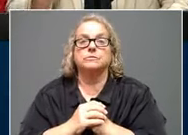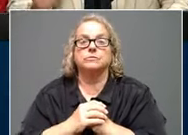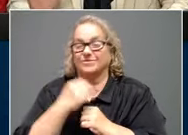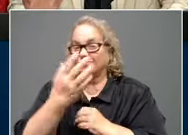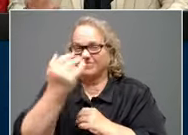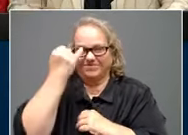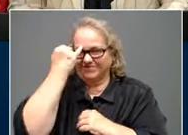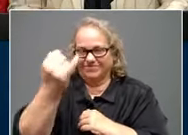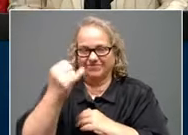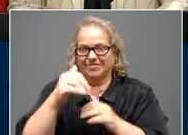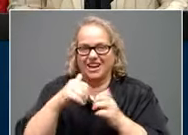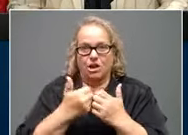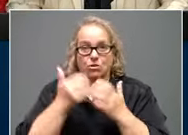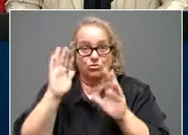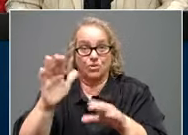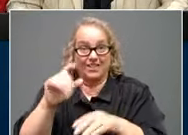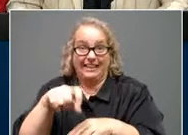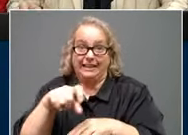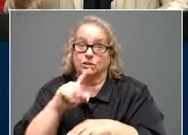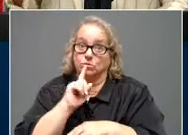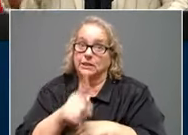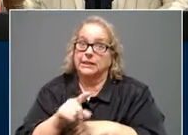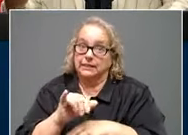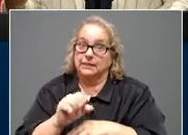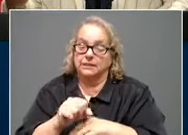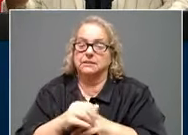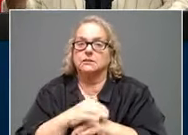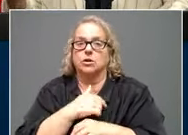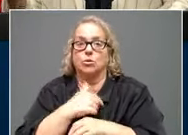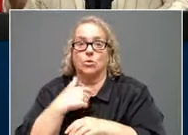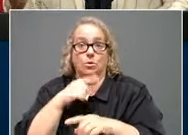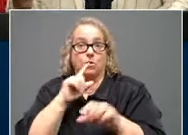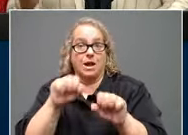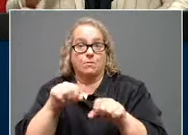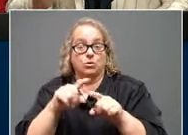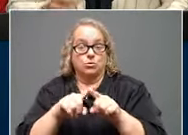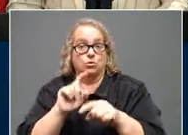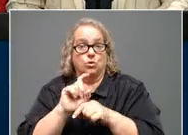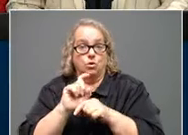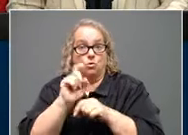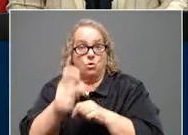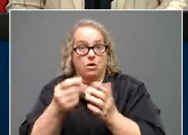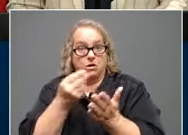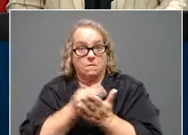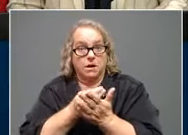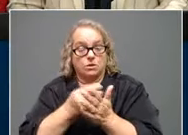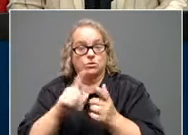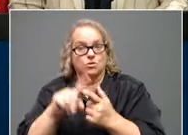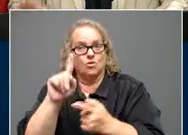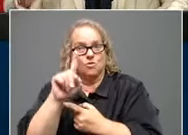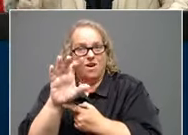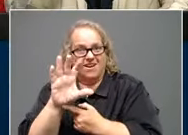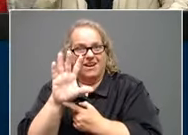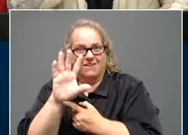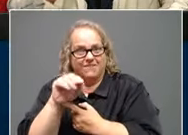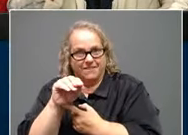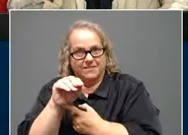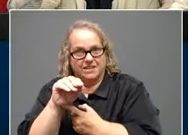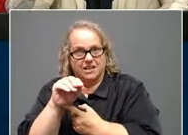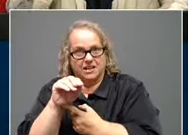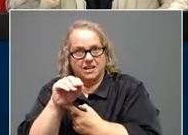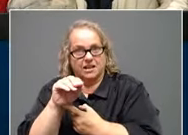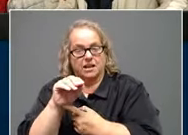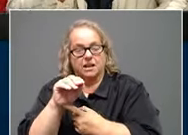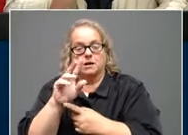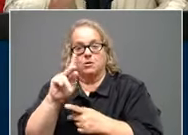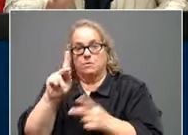how great the need actually is, we were able to award dollars to 150 recipients. That's